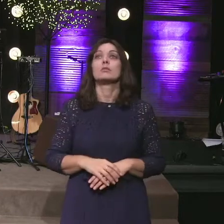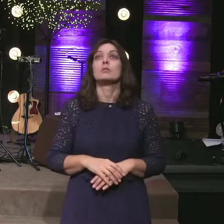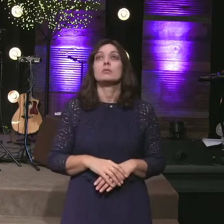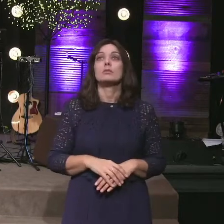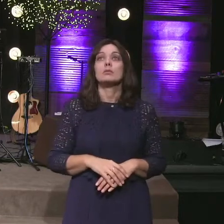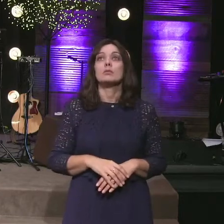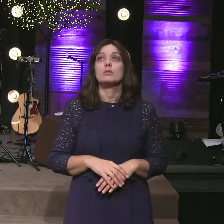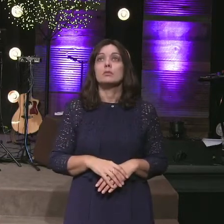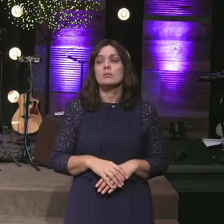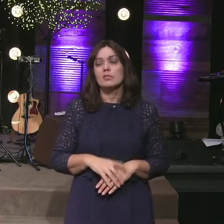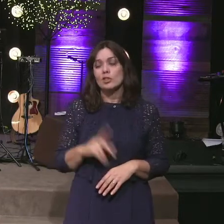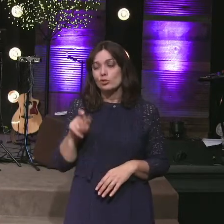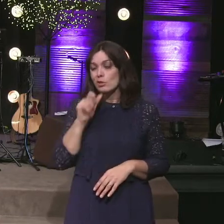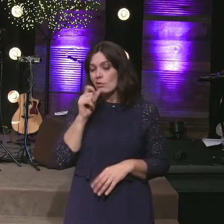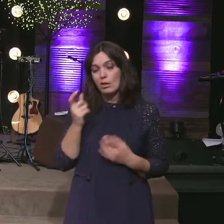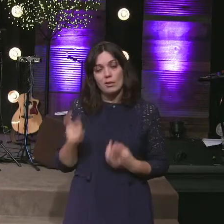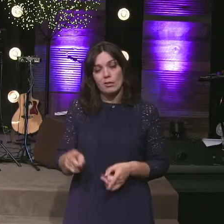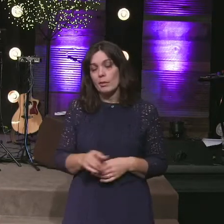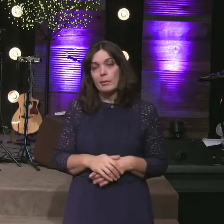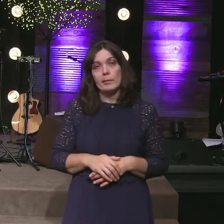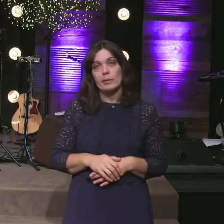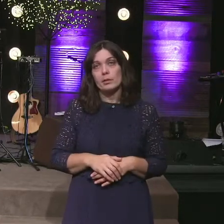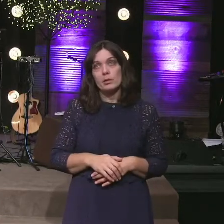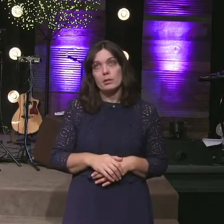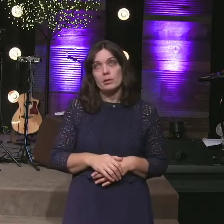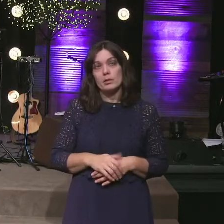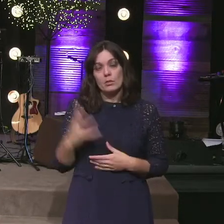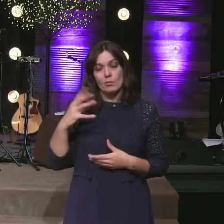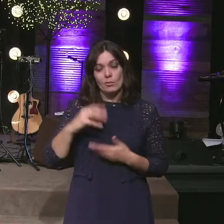shouldn't happen in the church.